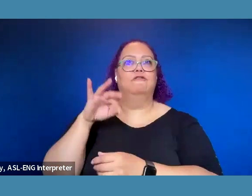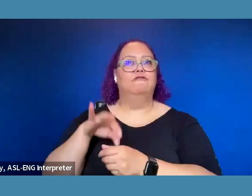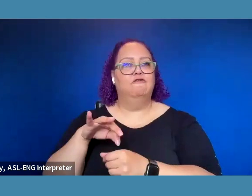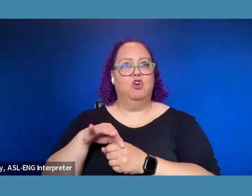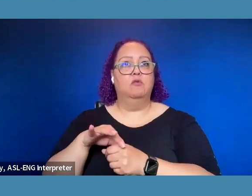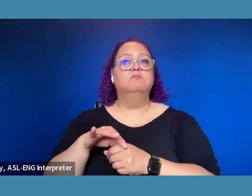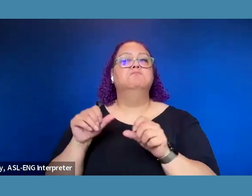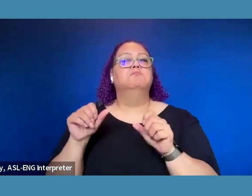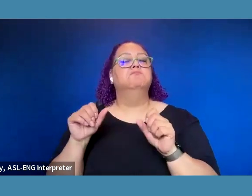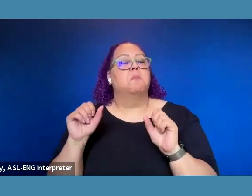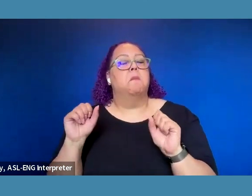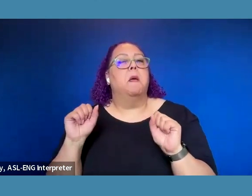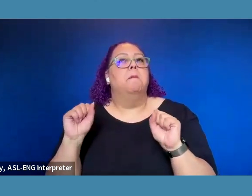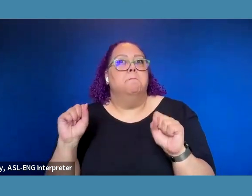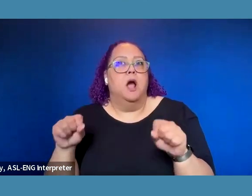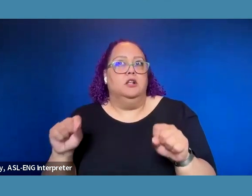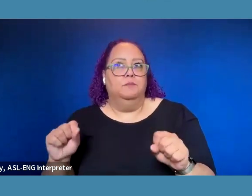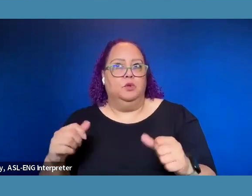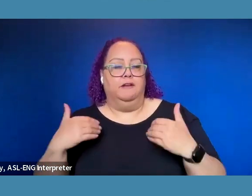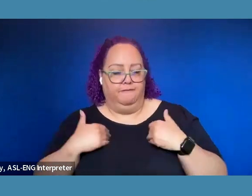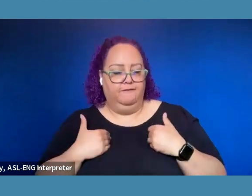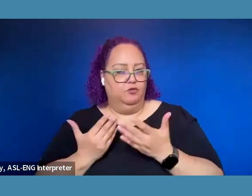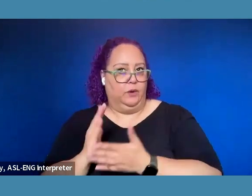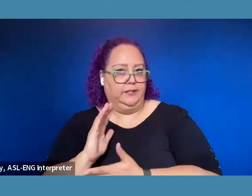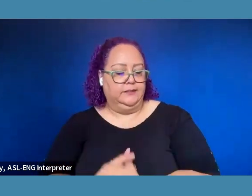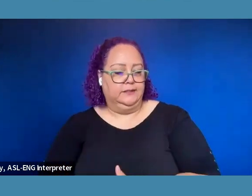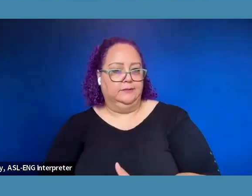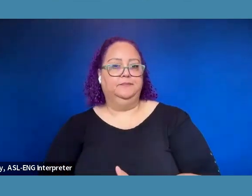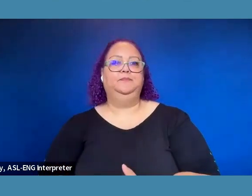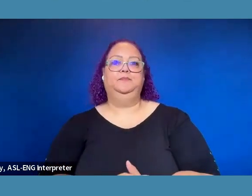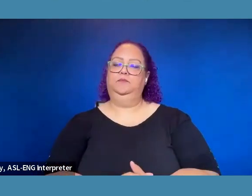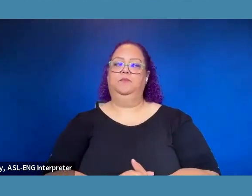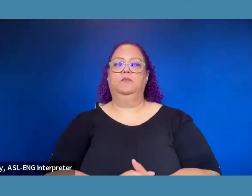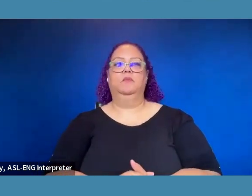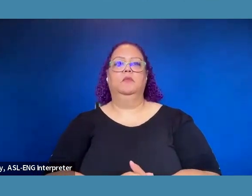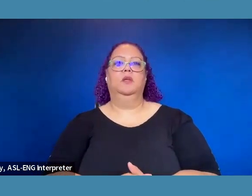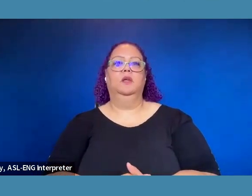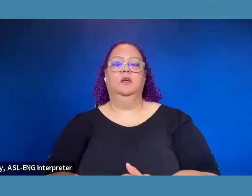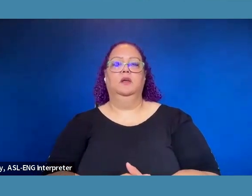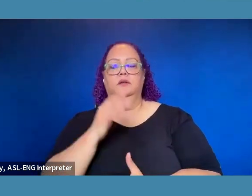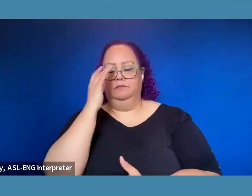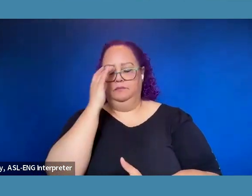vote necessarily. A couple